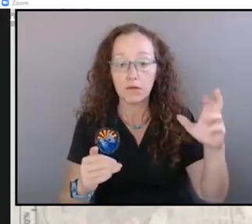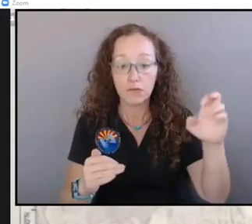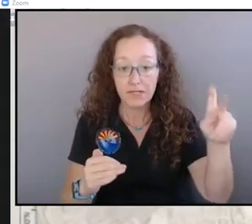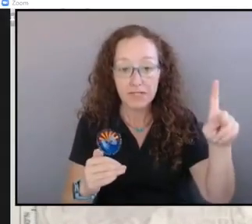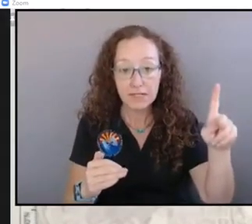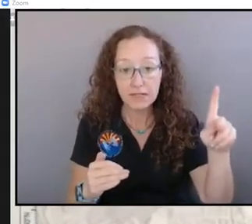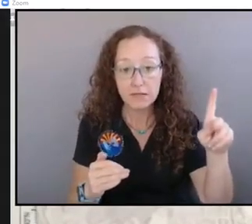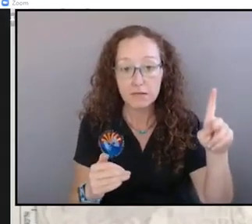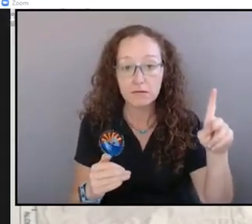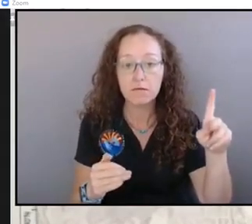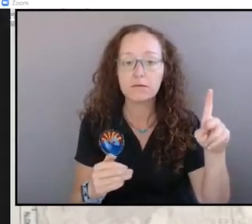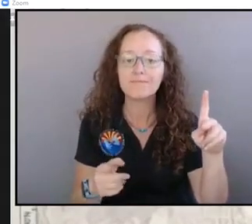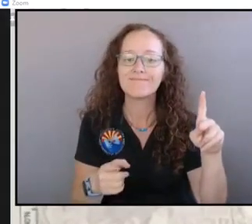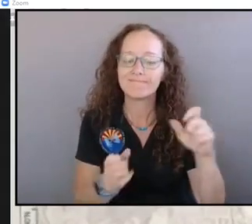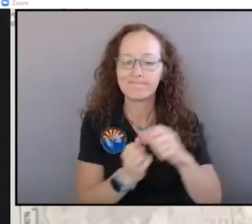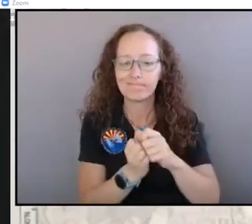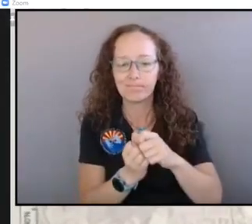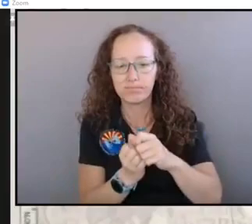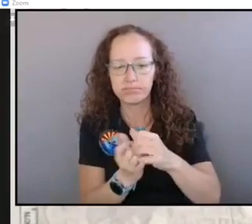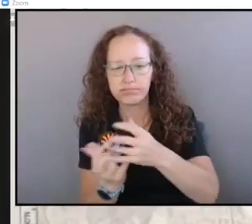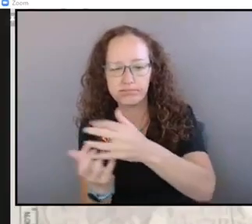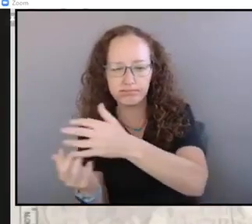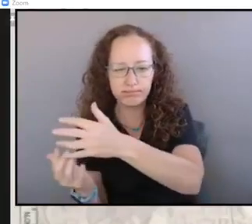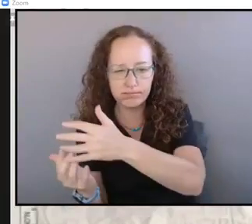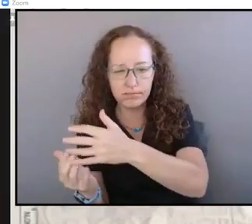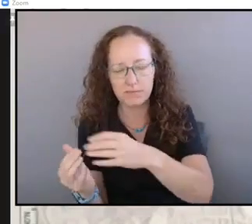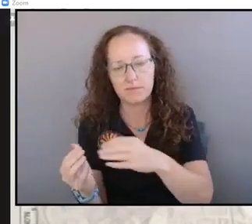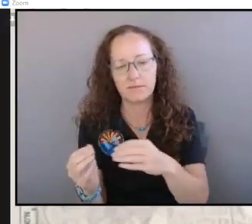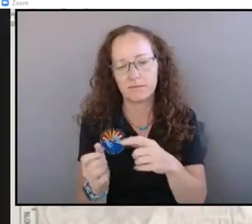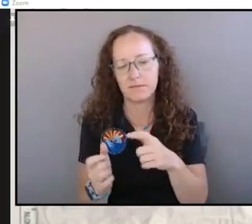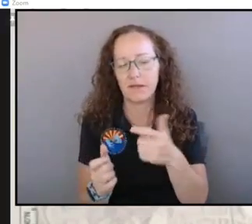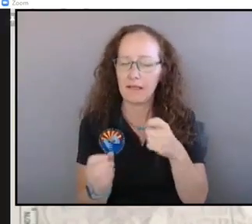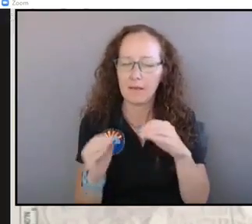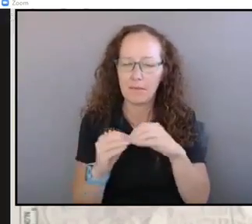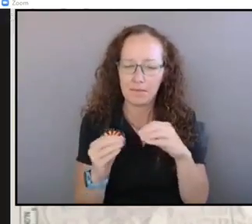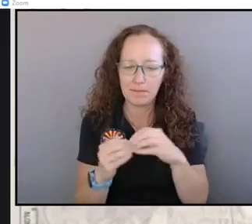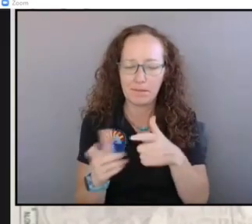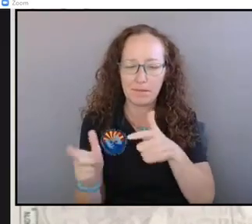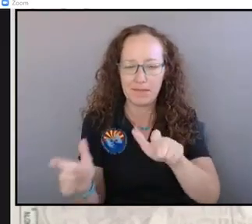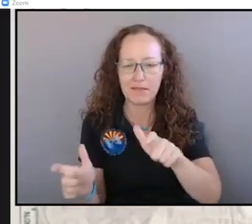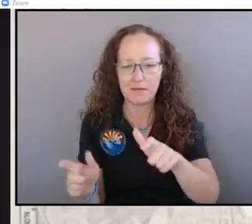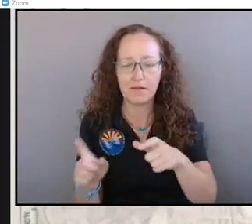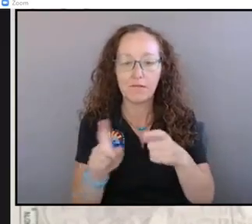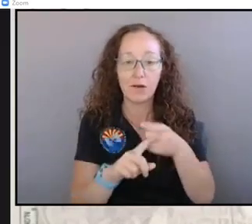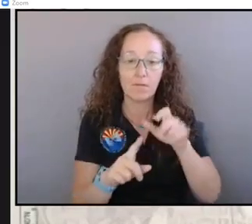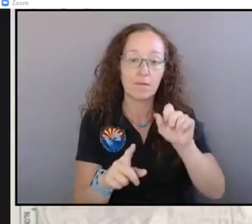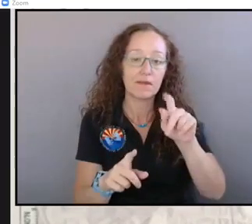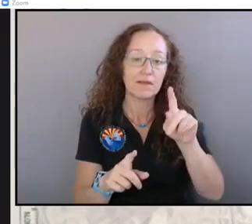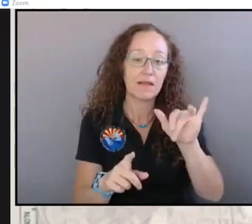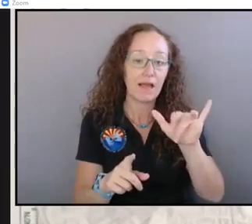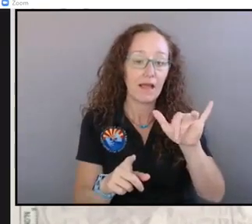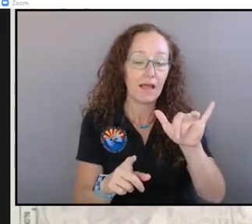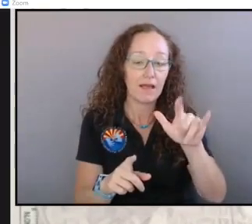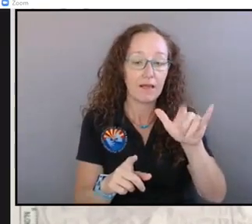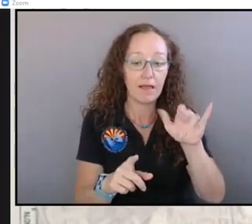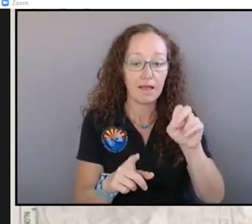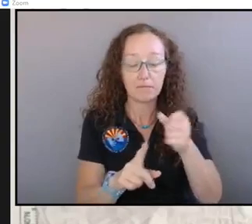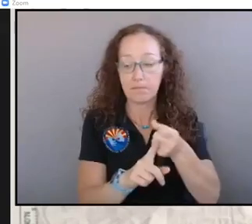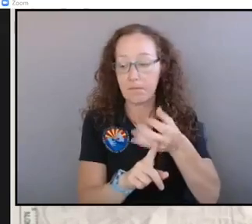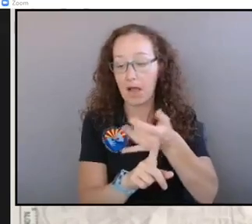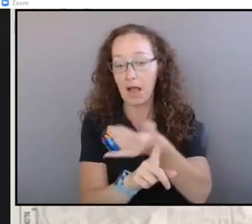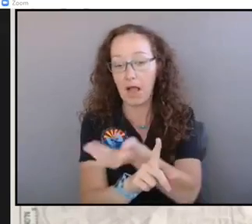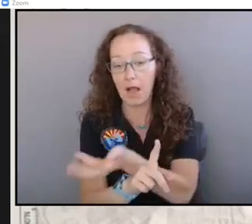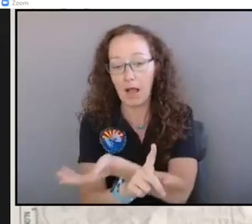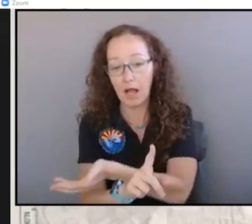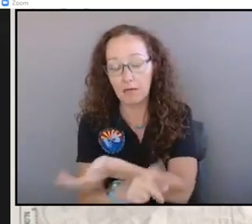this is a little bigger finger that came out off the skyline. It ran clear down to the bottom of Bull Creek through